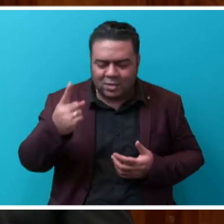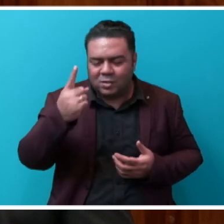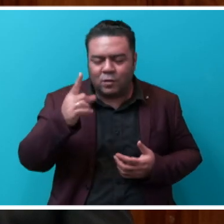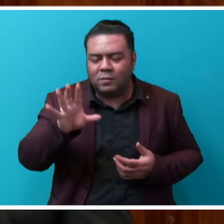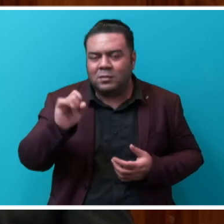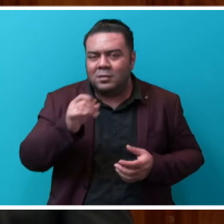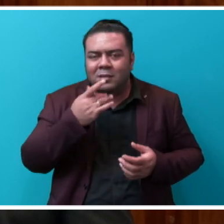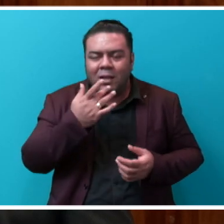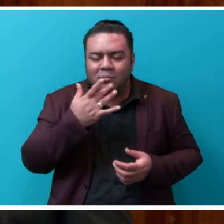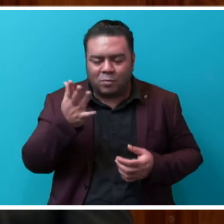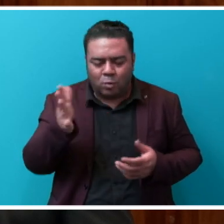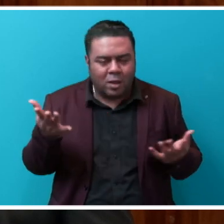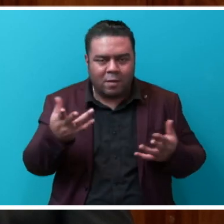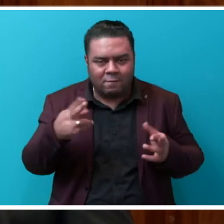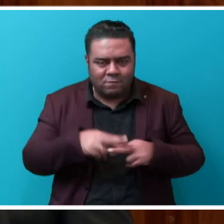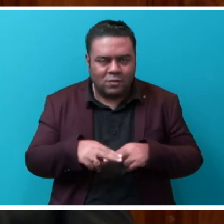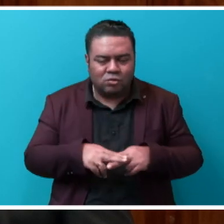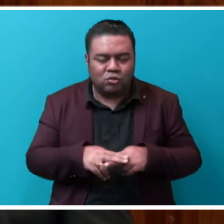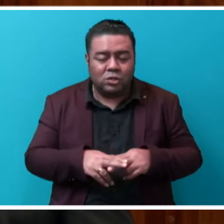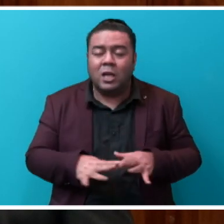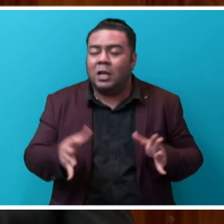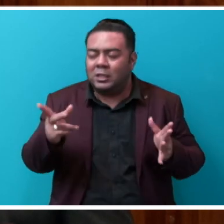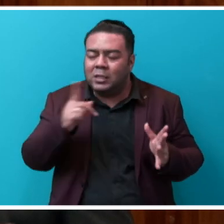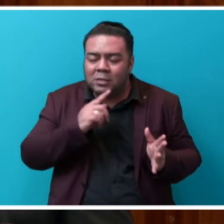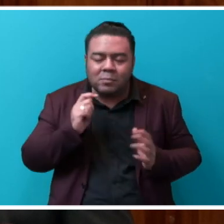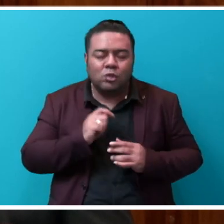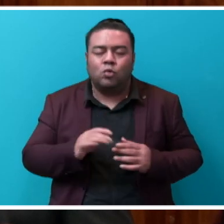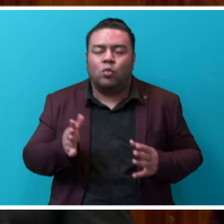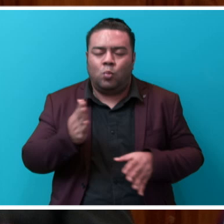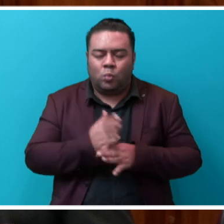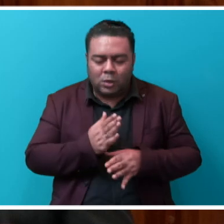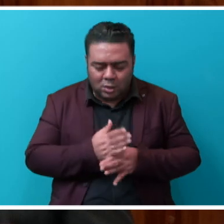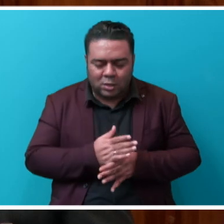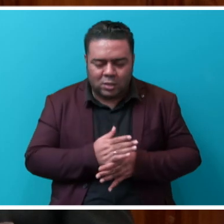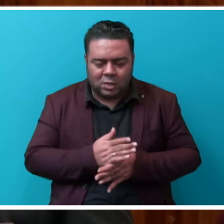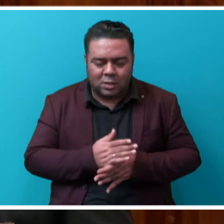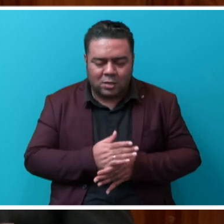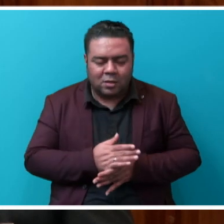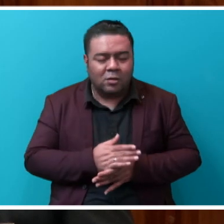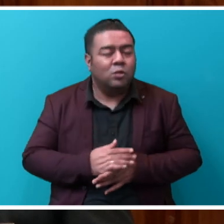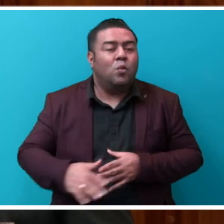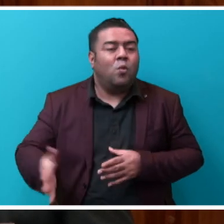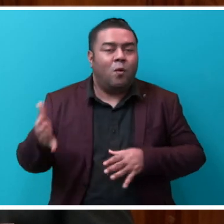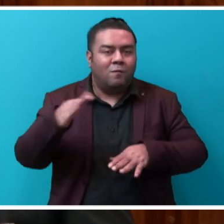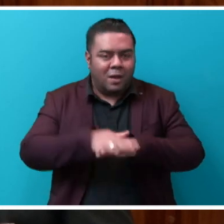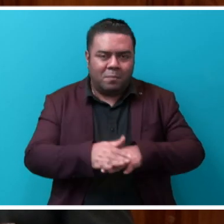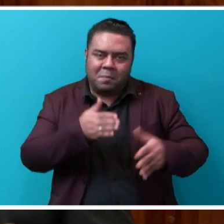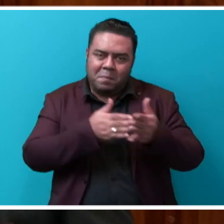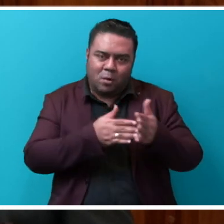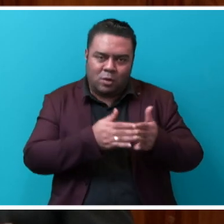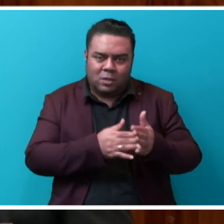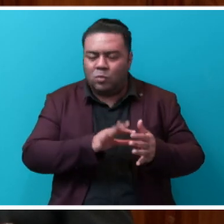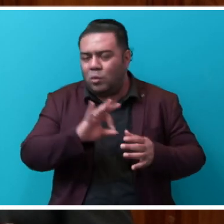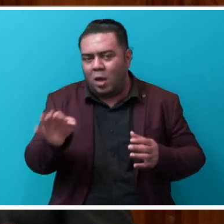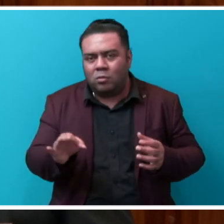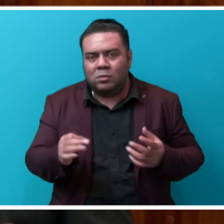in our country, and a testament to the combined dedication to overcoming barriers with our